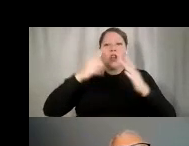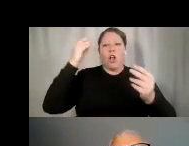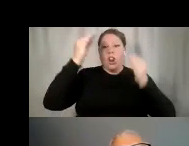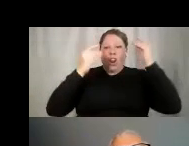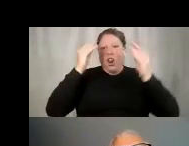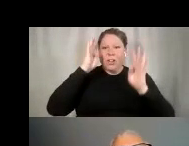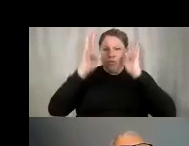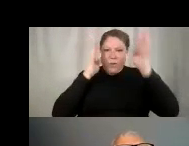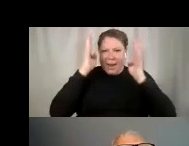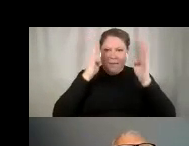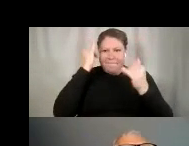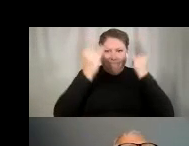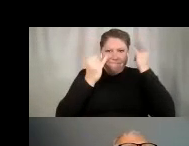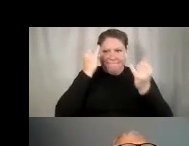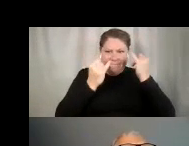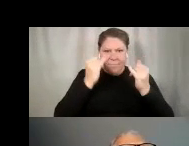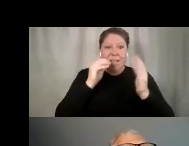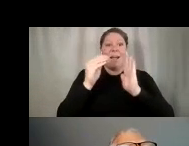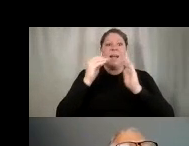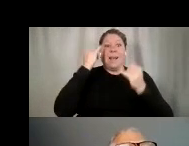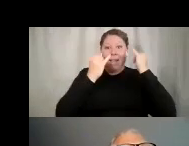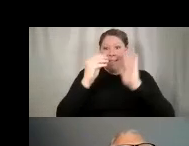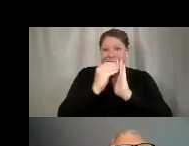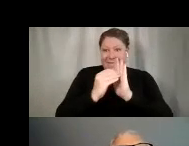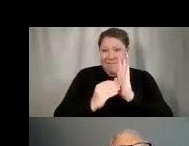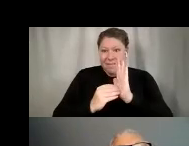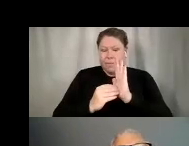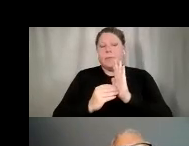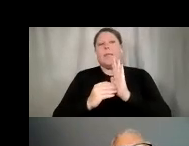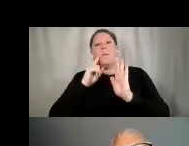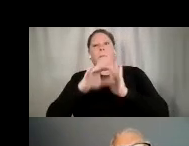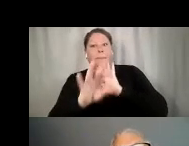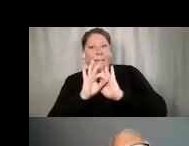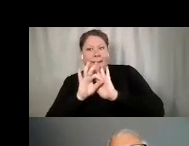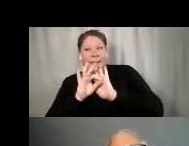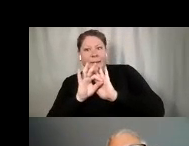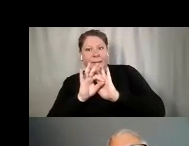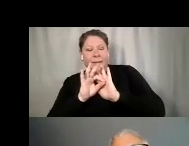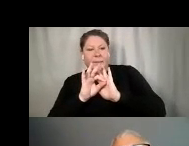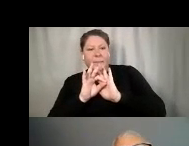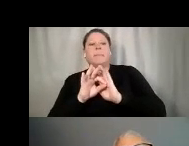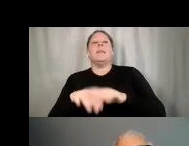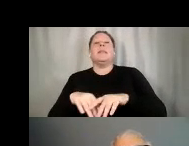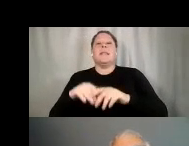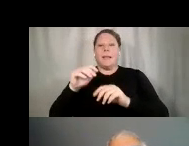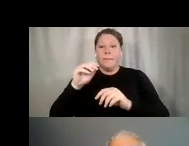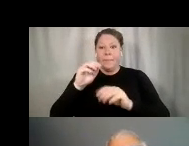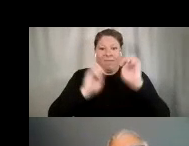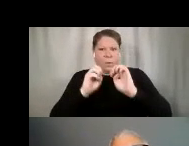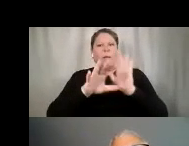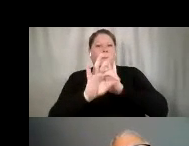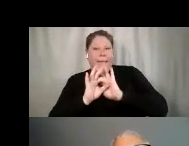of different outcomes. Then we'll evaluate the idea that we want to go with, try it